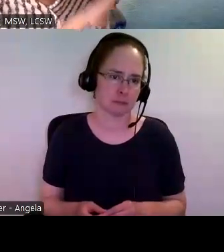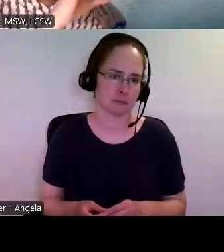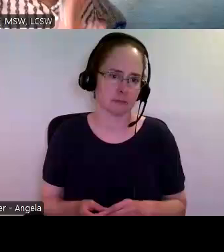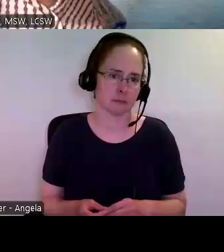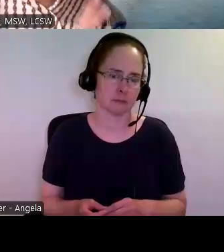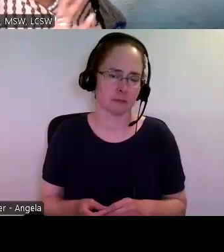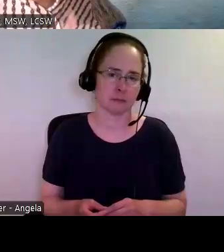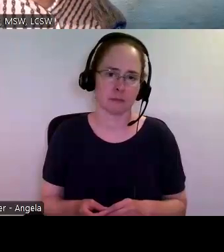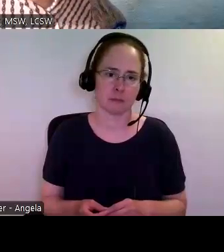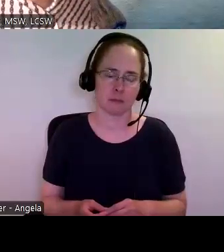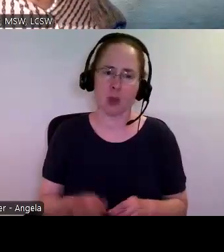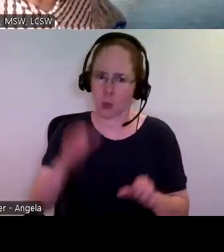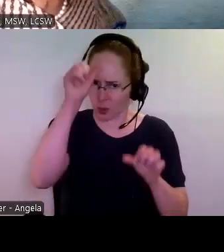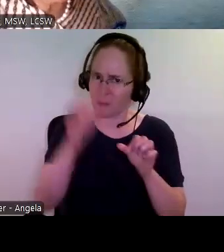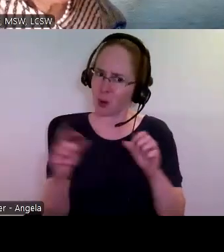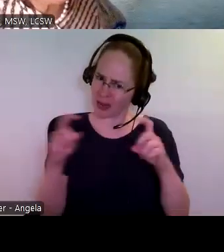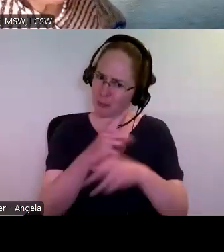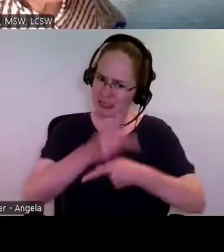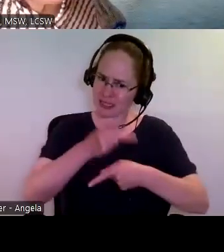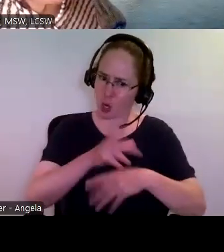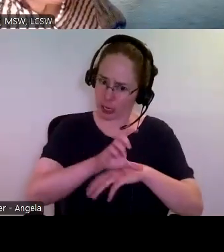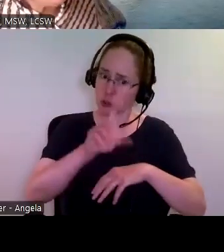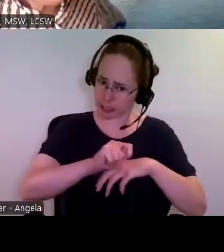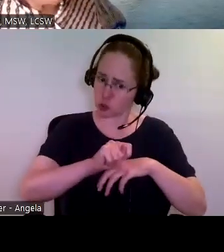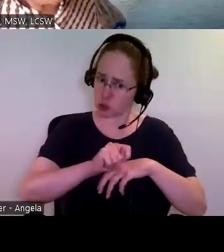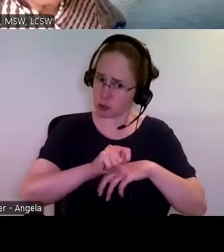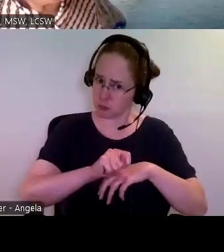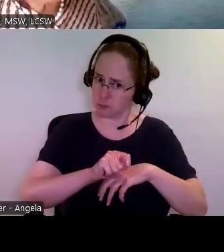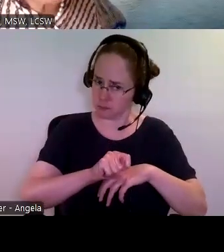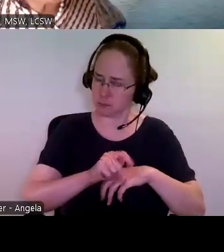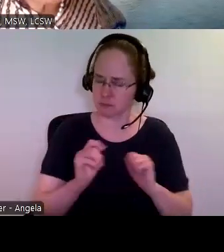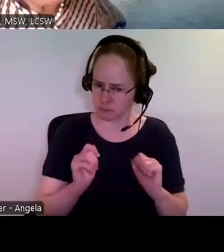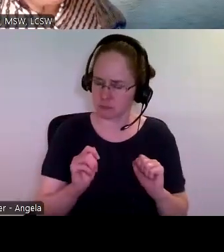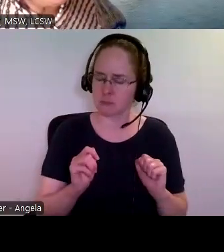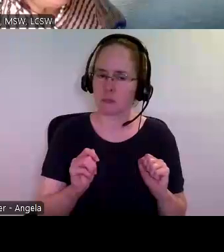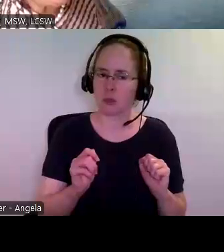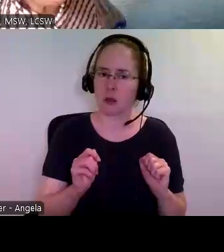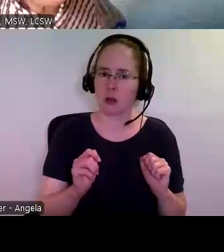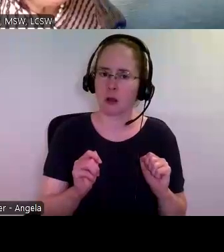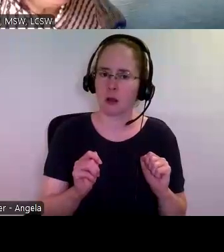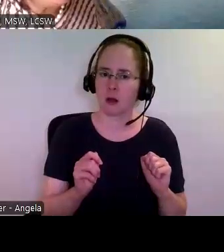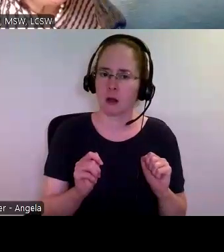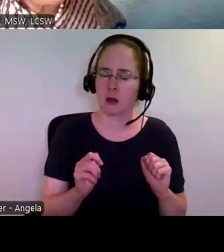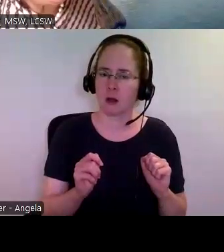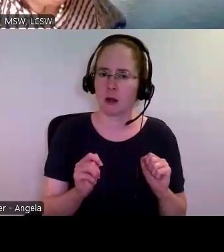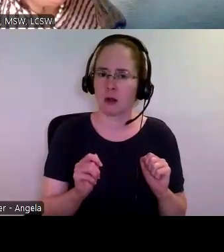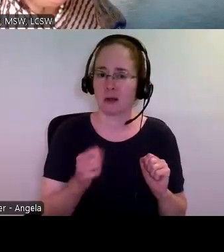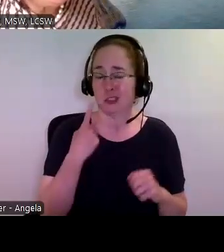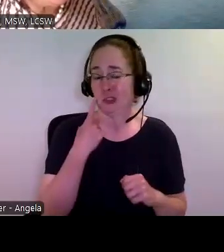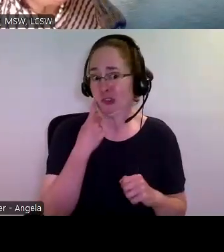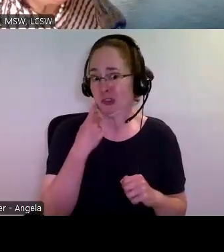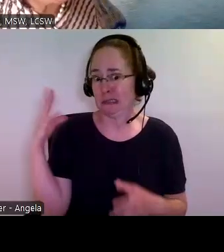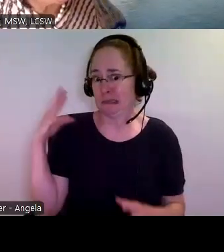And then remember the complex care consultations I talked about. This data was just compiled